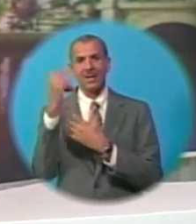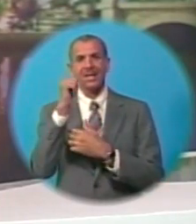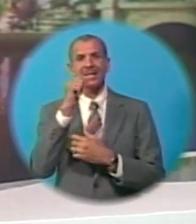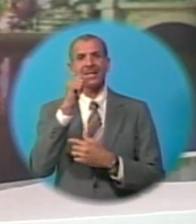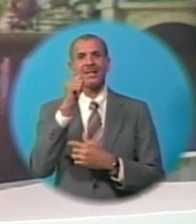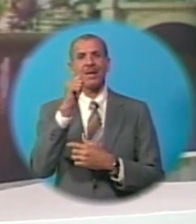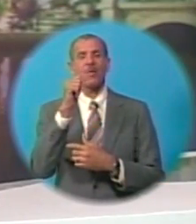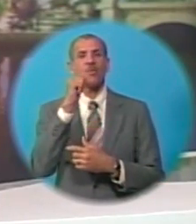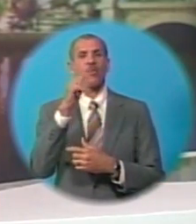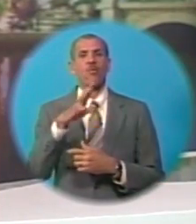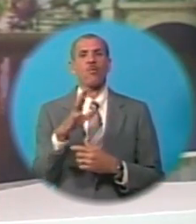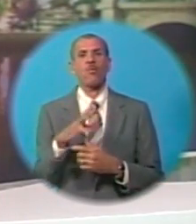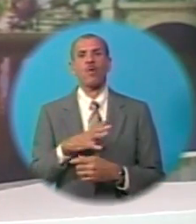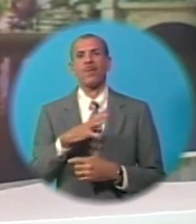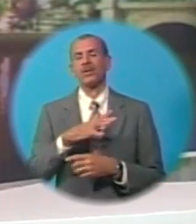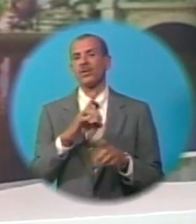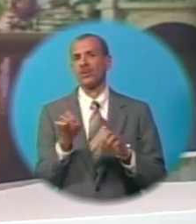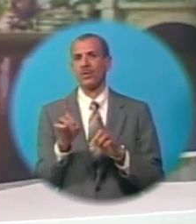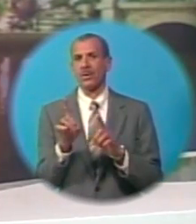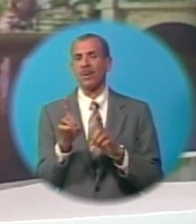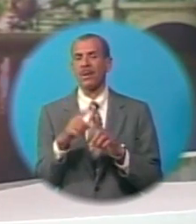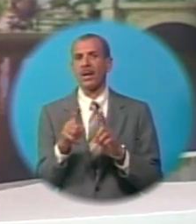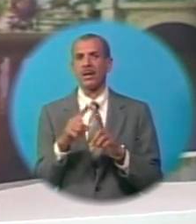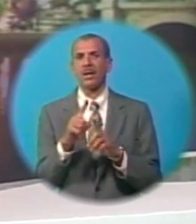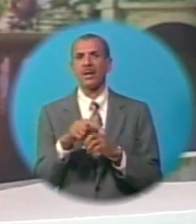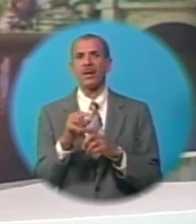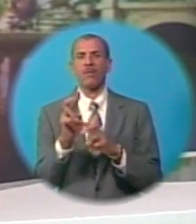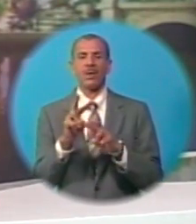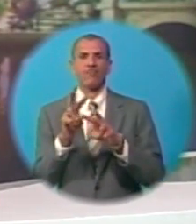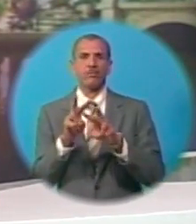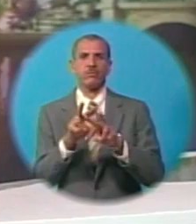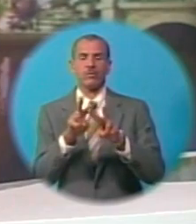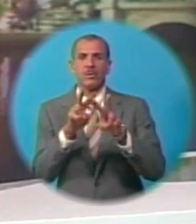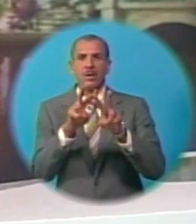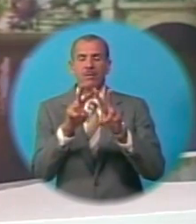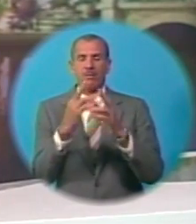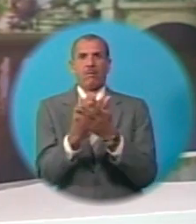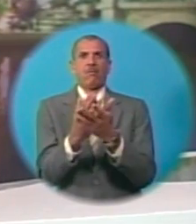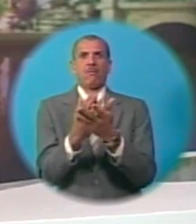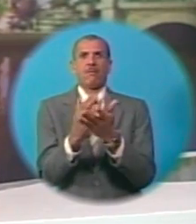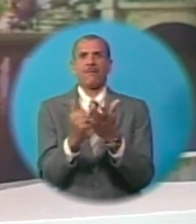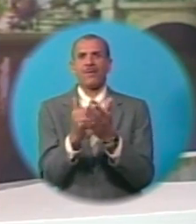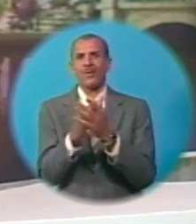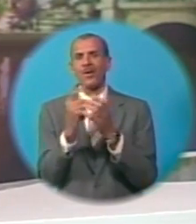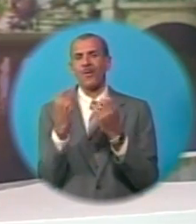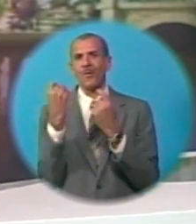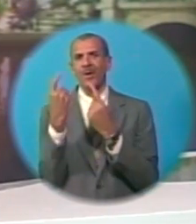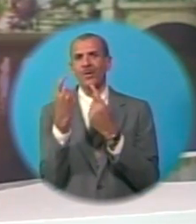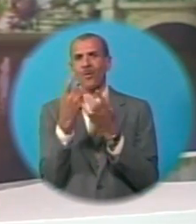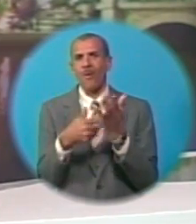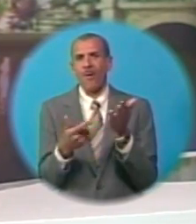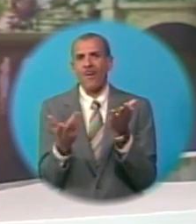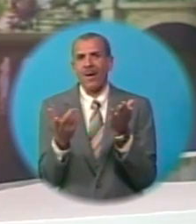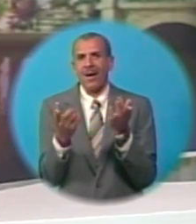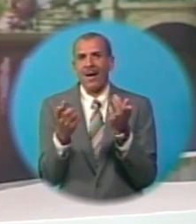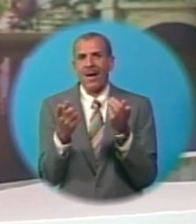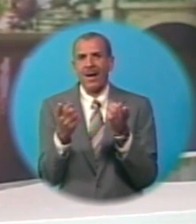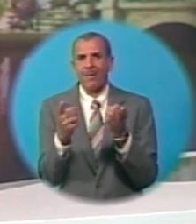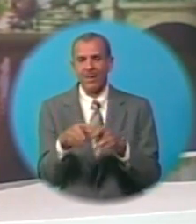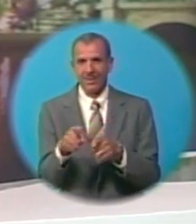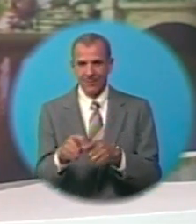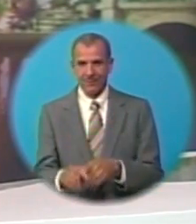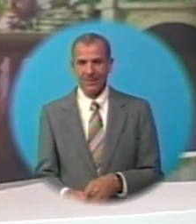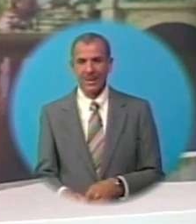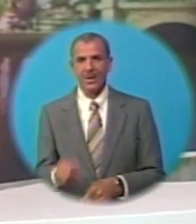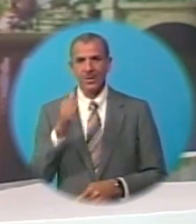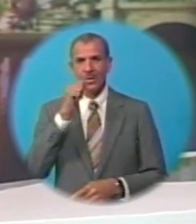to do as he bid. Well, this brought a halt to the proceedings as those attending the funeral service waited to see what would happen. Well,